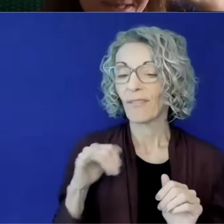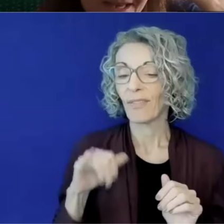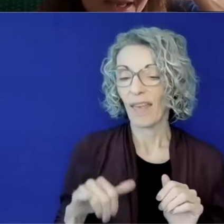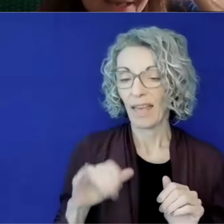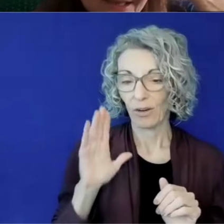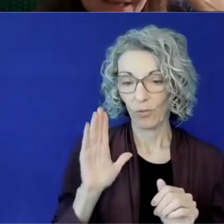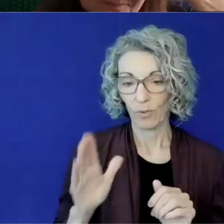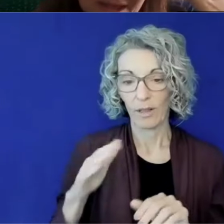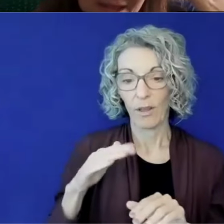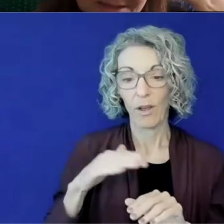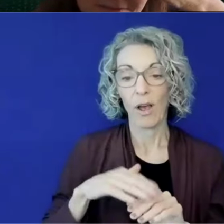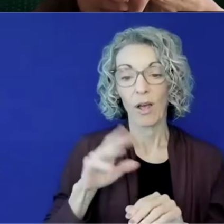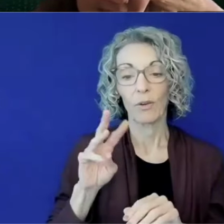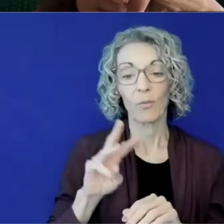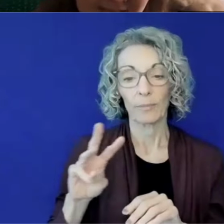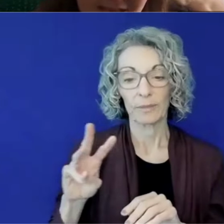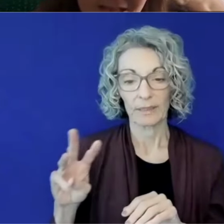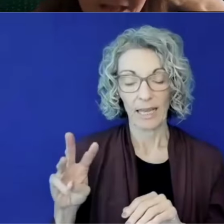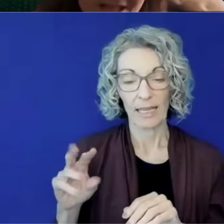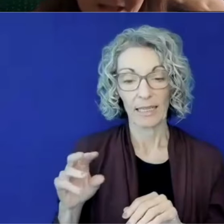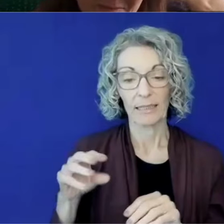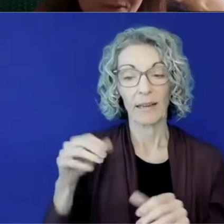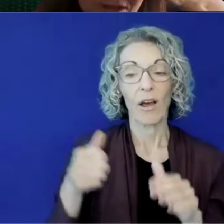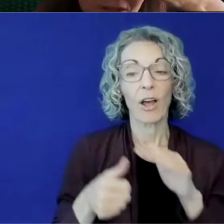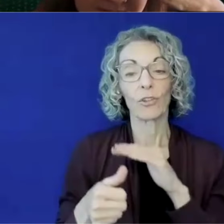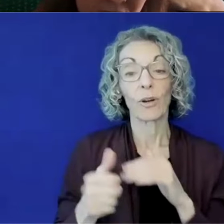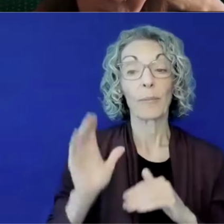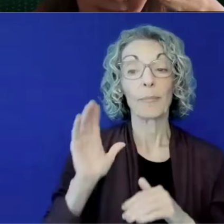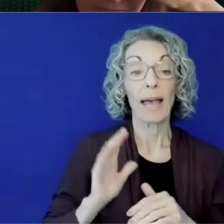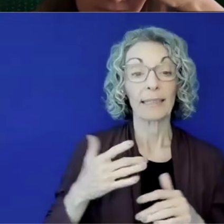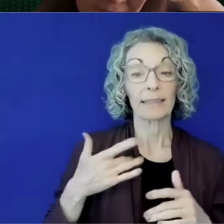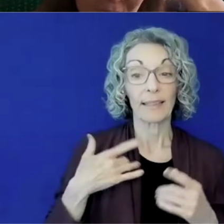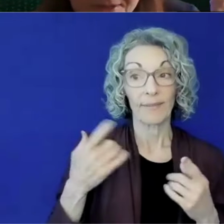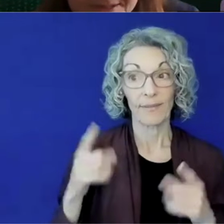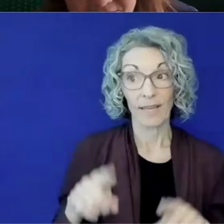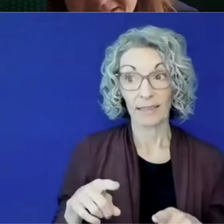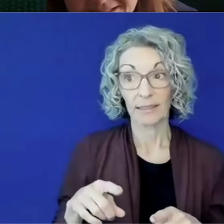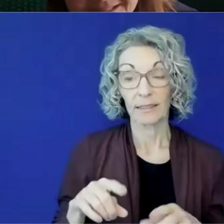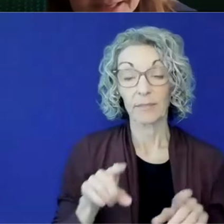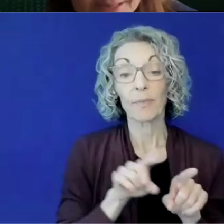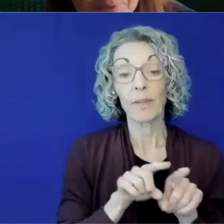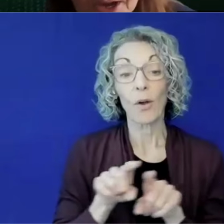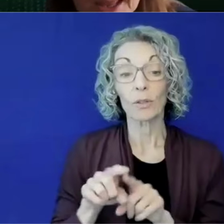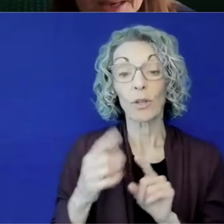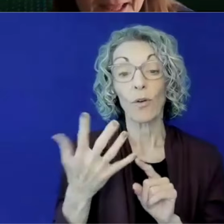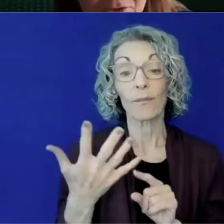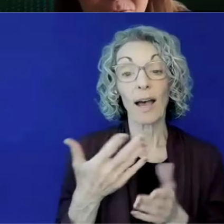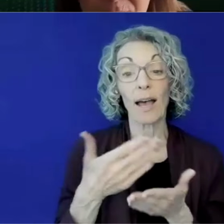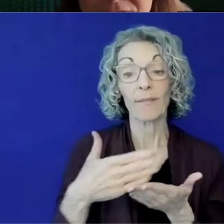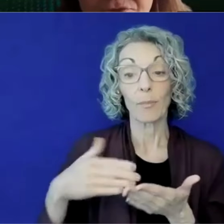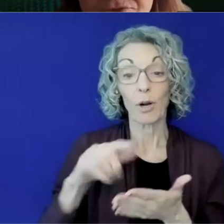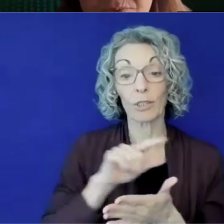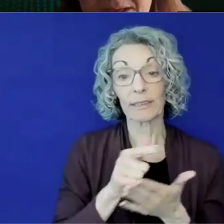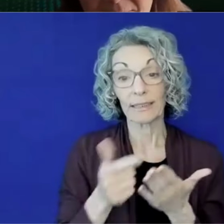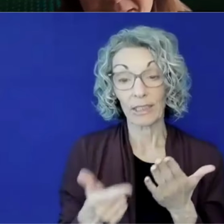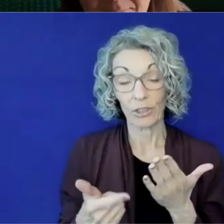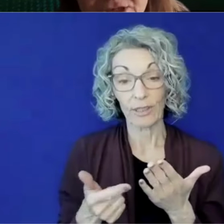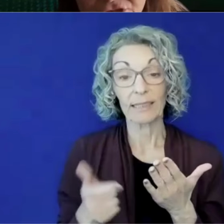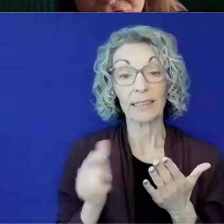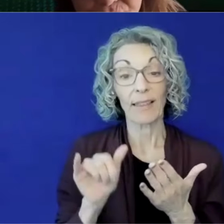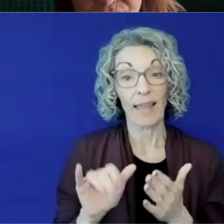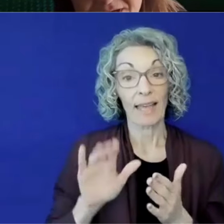our website in past events. We also have a 5-part series that Debora and counterparts are